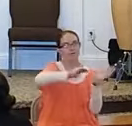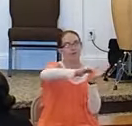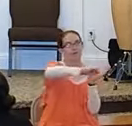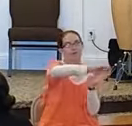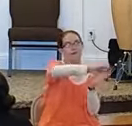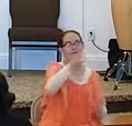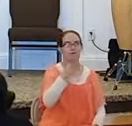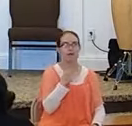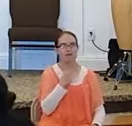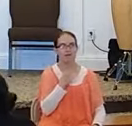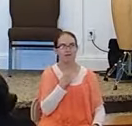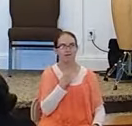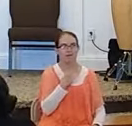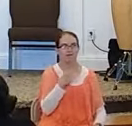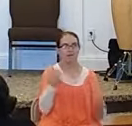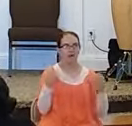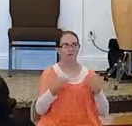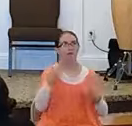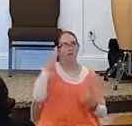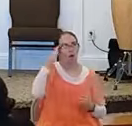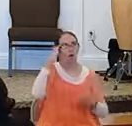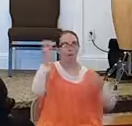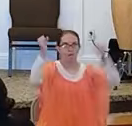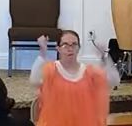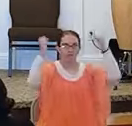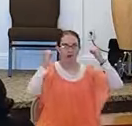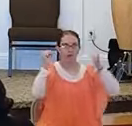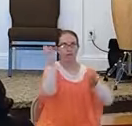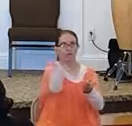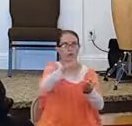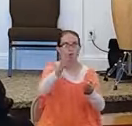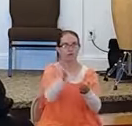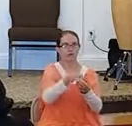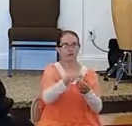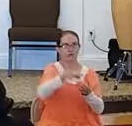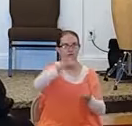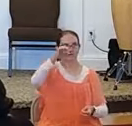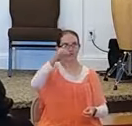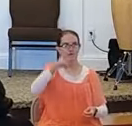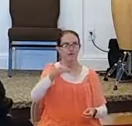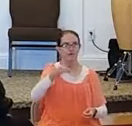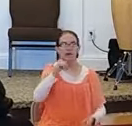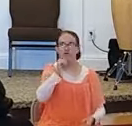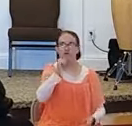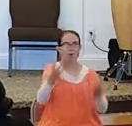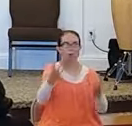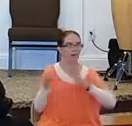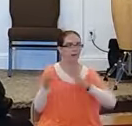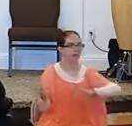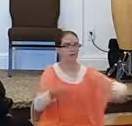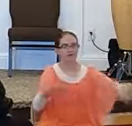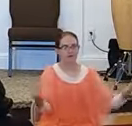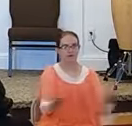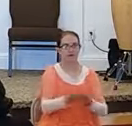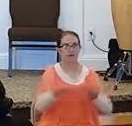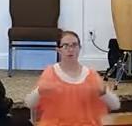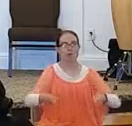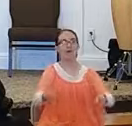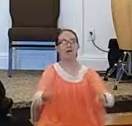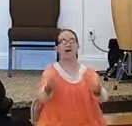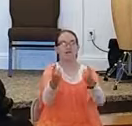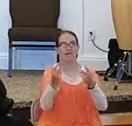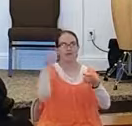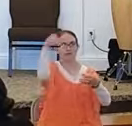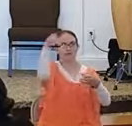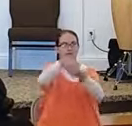forgive me? I've got to know you in the power of the Holy Ghost. I don't want to leave here the way that I came